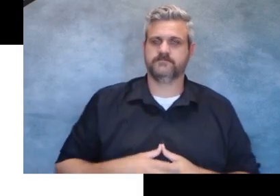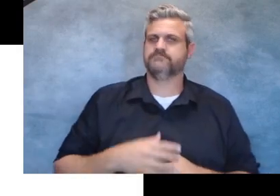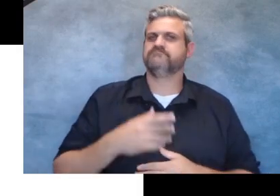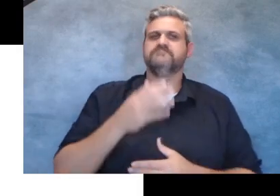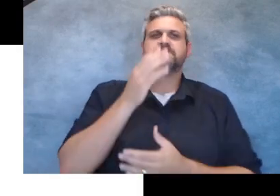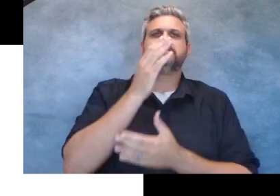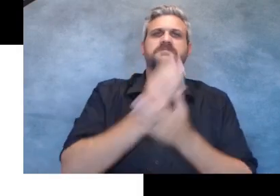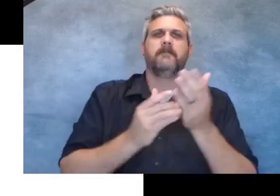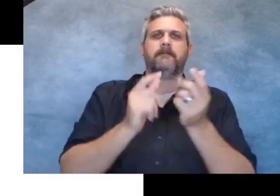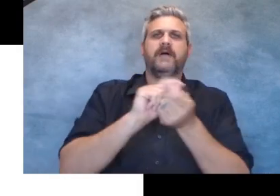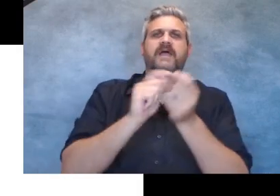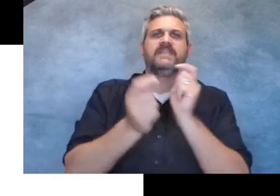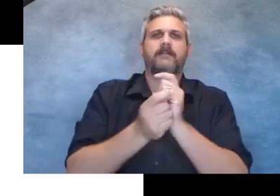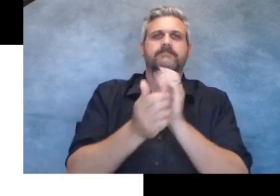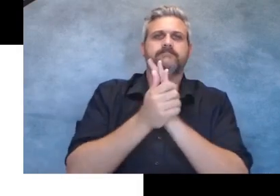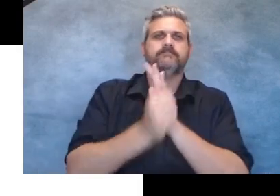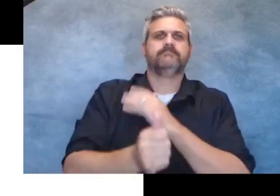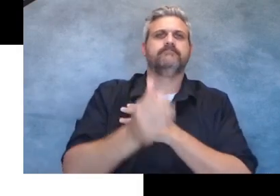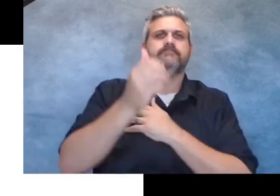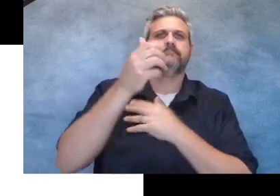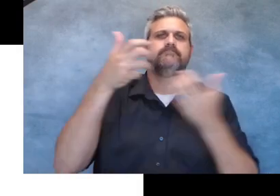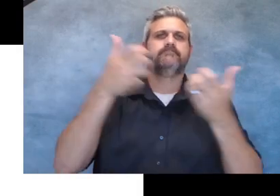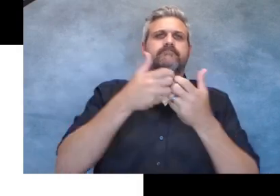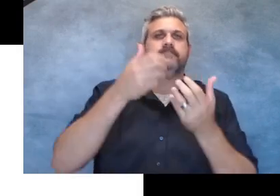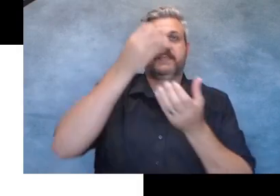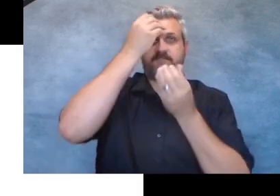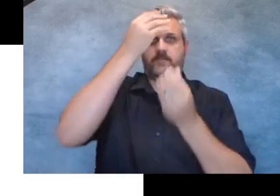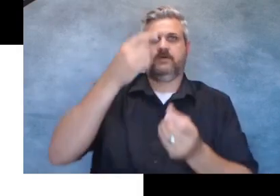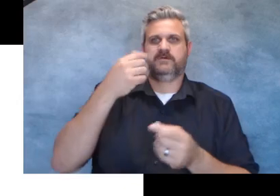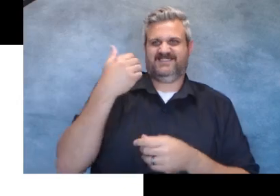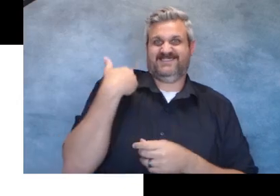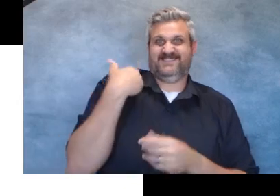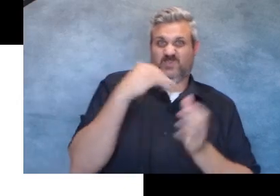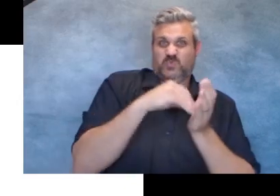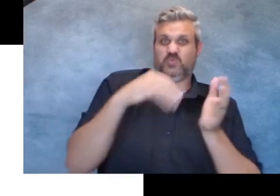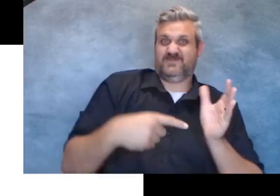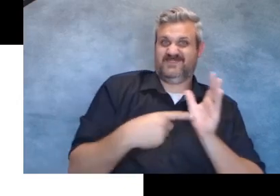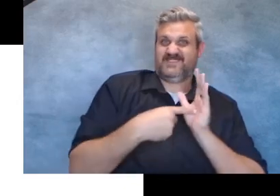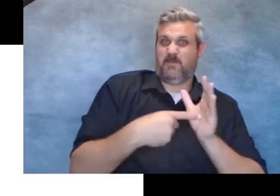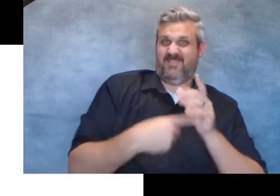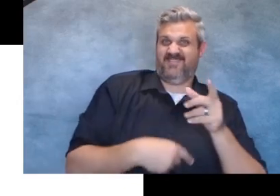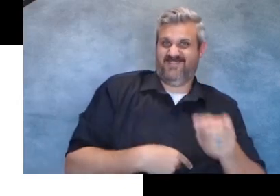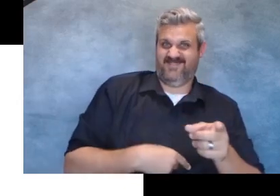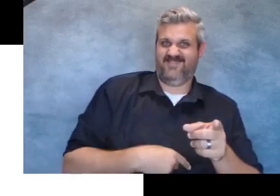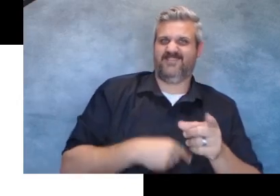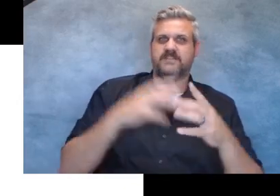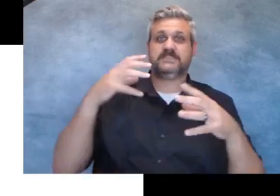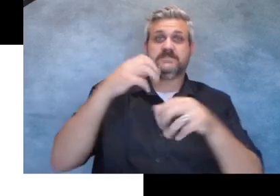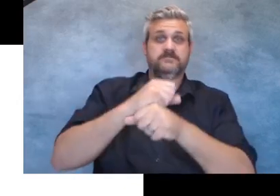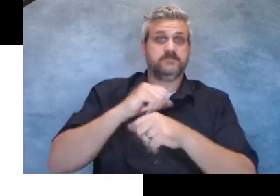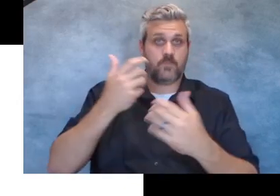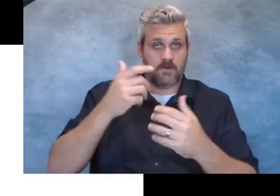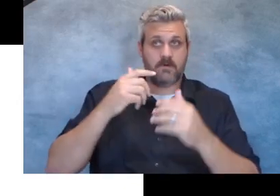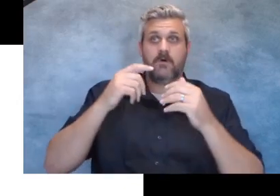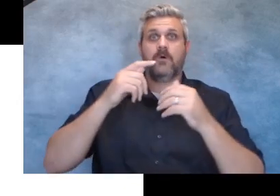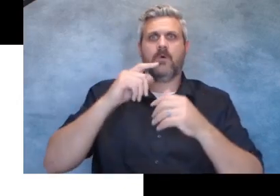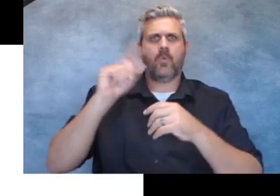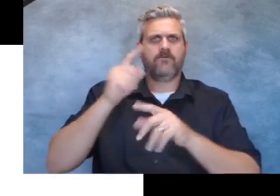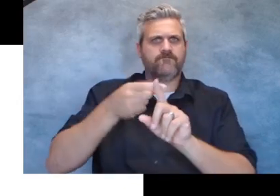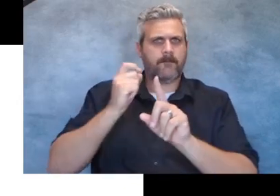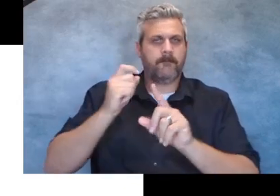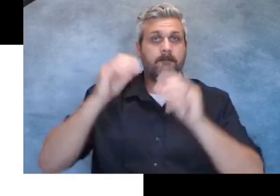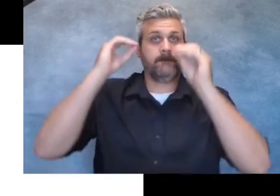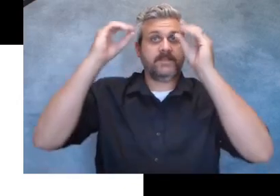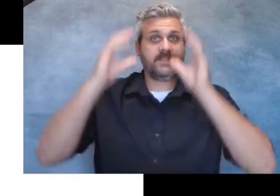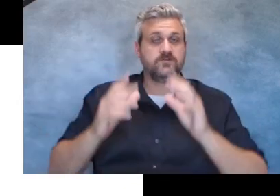Here is some adaptive information for our student from the earlier example. This summary is based on teacher and parent